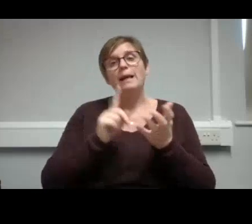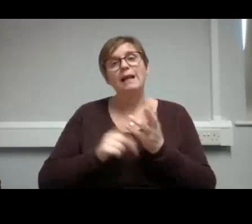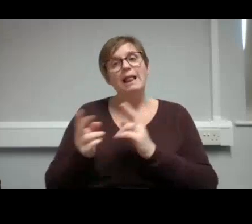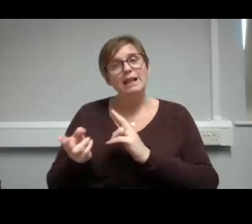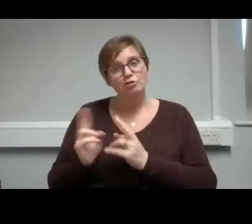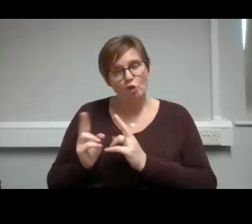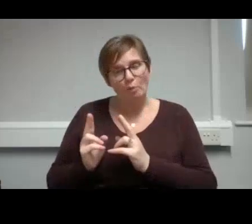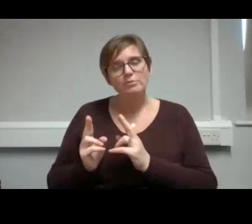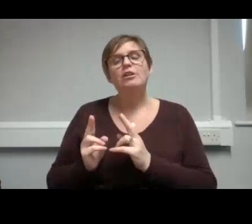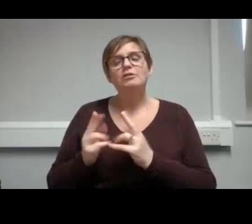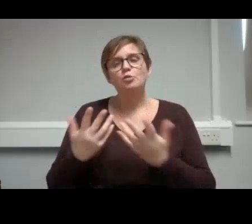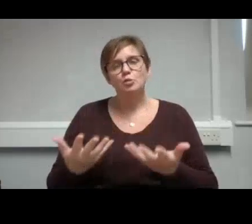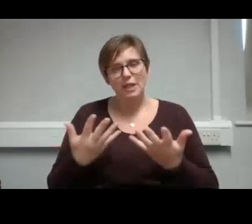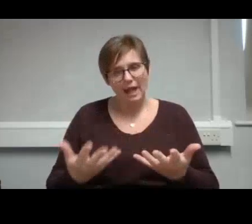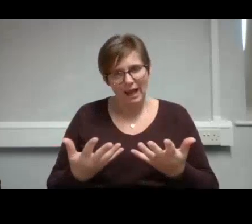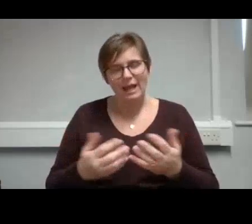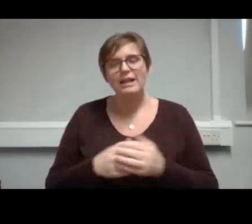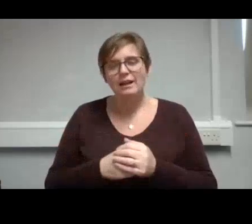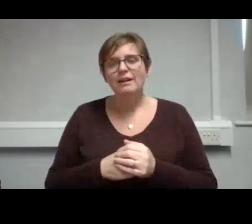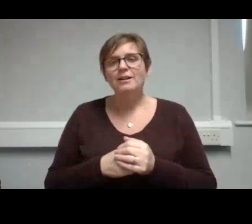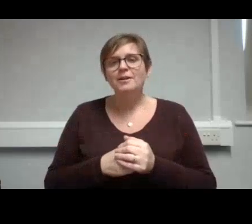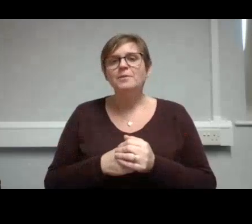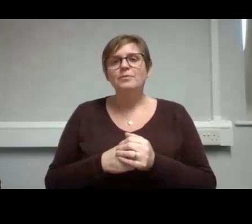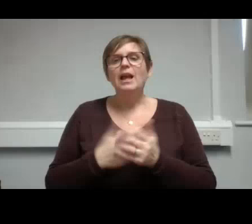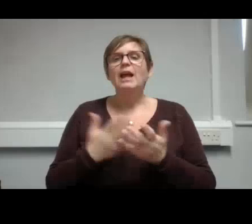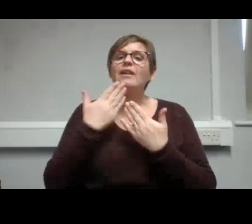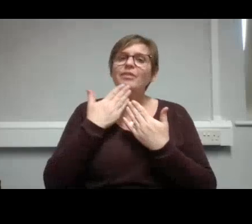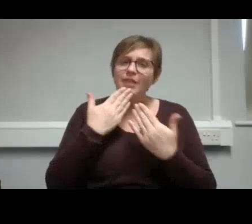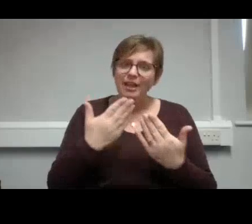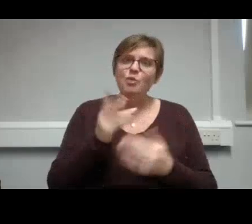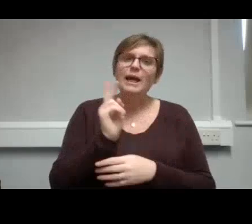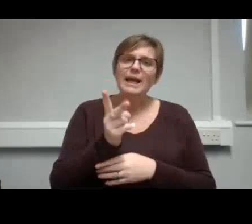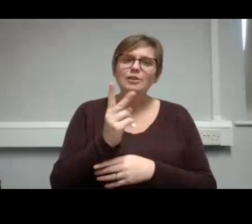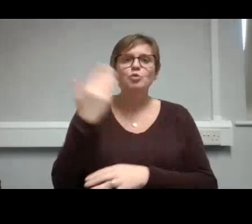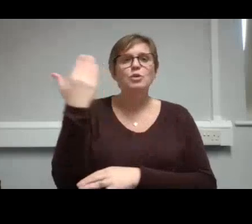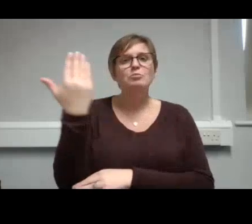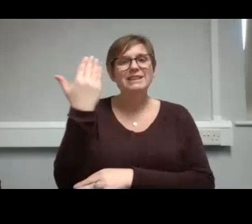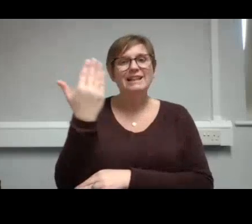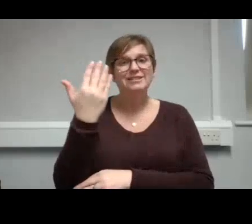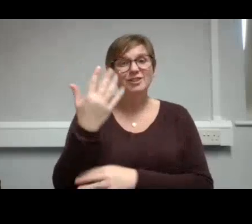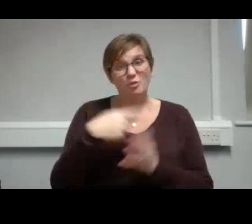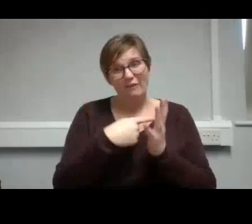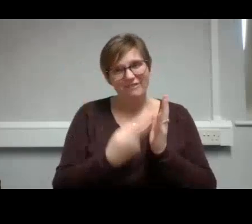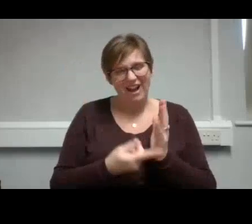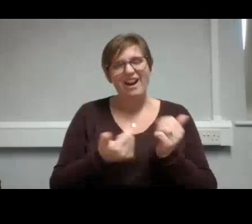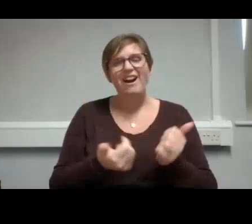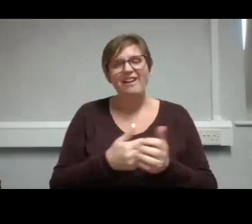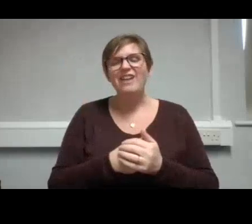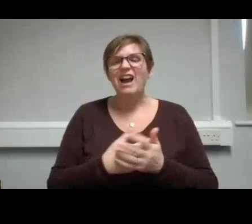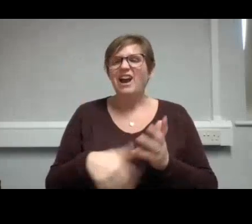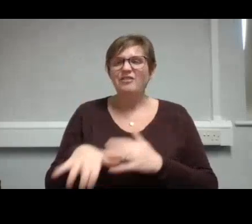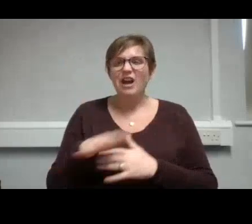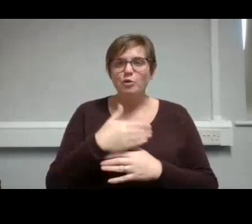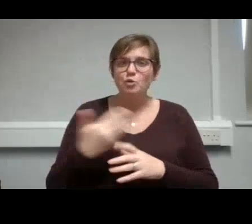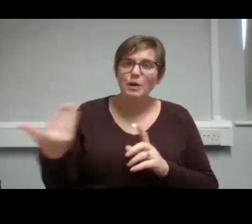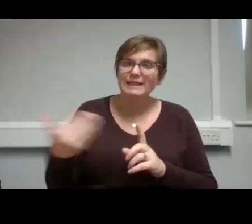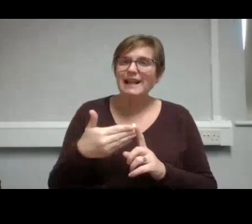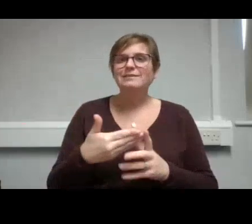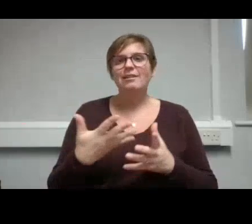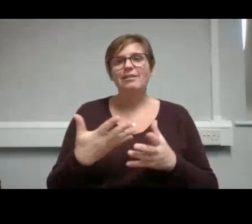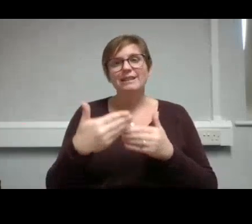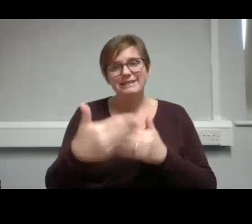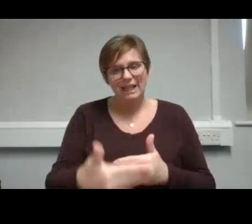interpreters today, and thank you again to the presenters and for everyone that's attended the